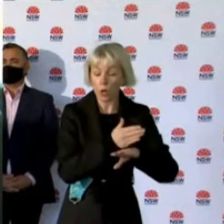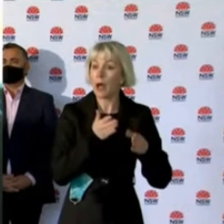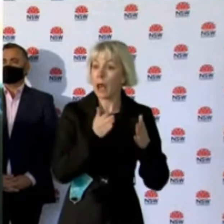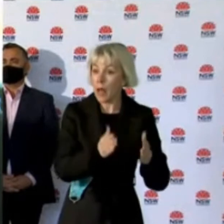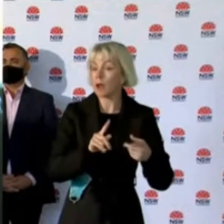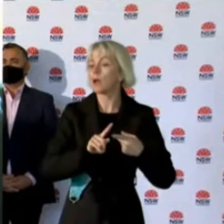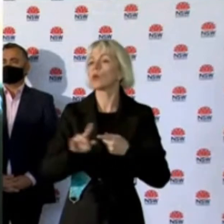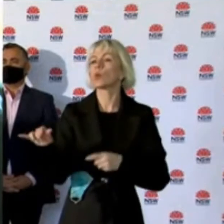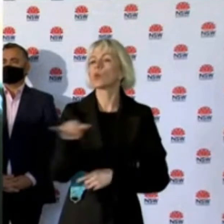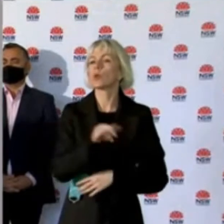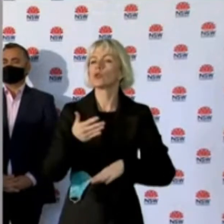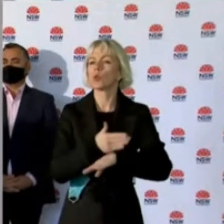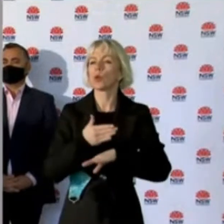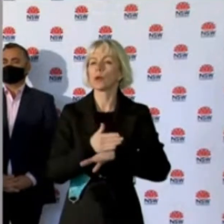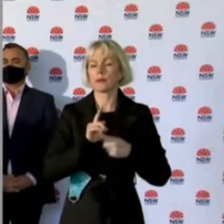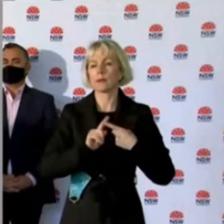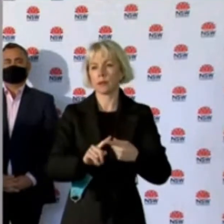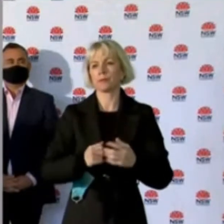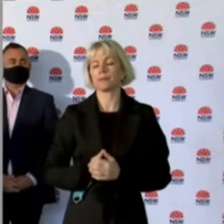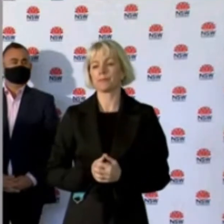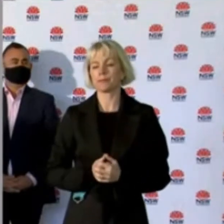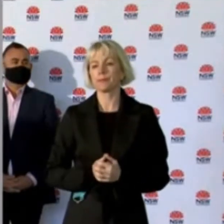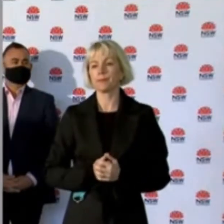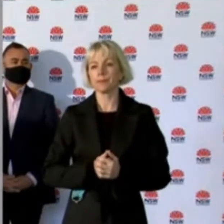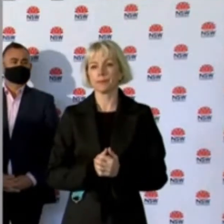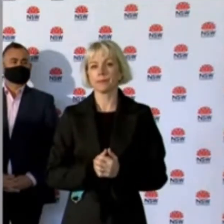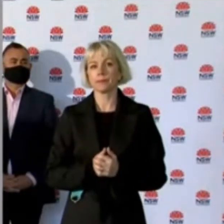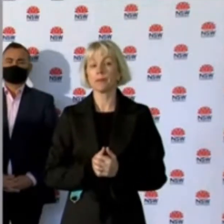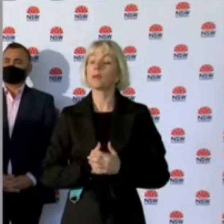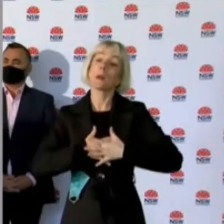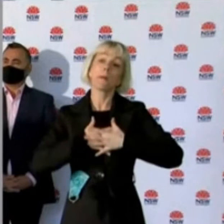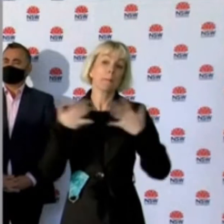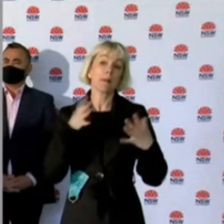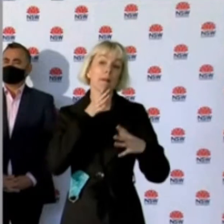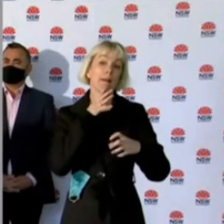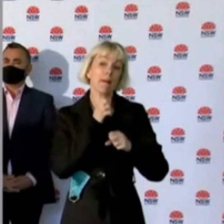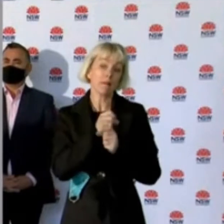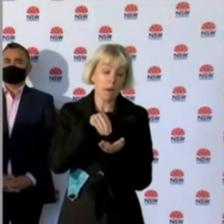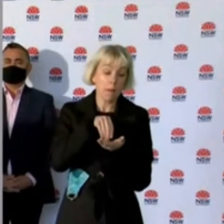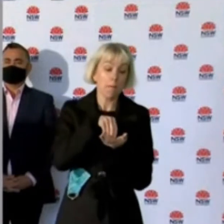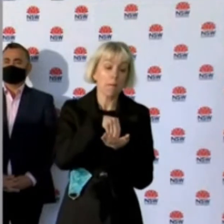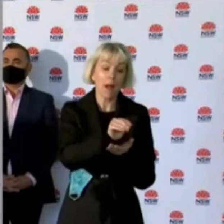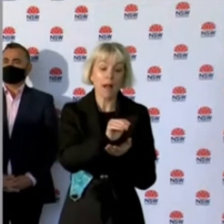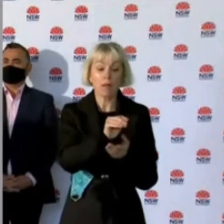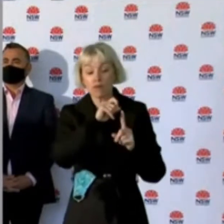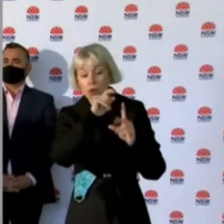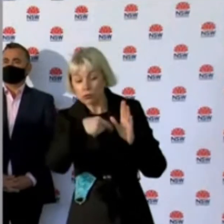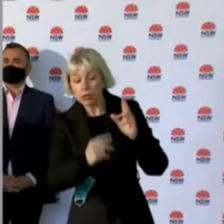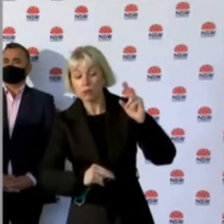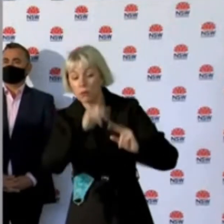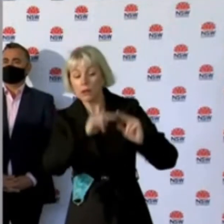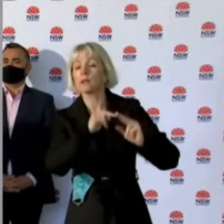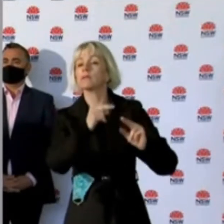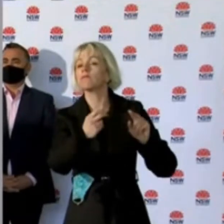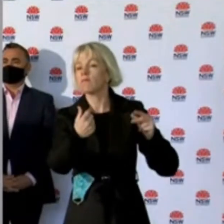for Mr. Perrottet, please. Yeah, sure. The large government projects are not happening because, as painful as it is, we can afford